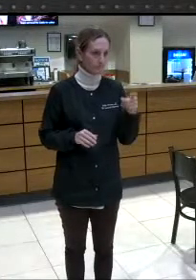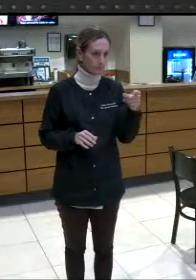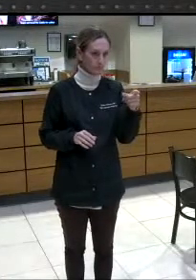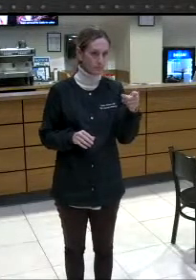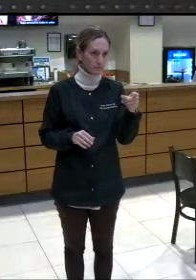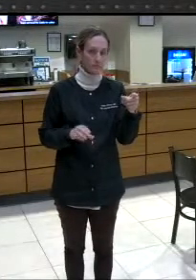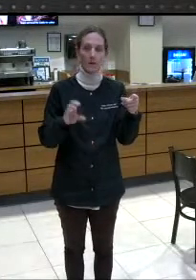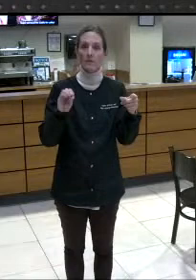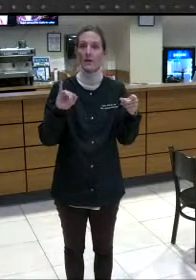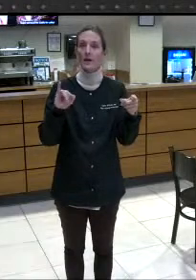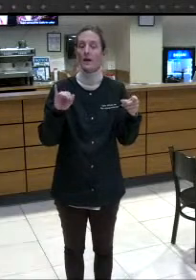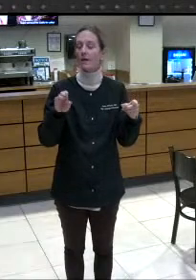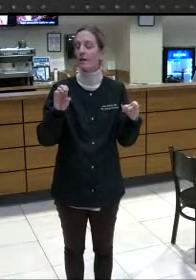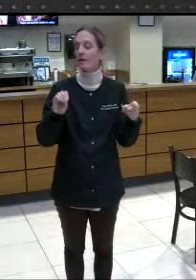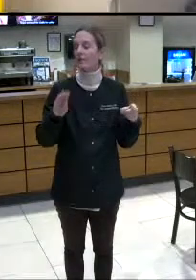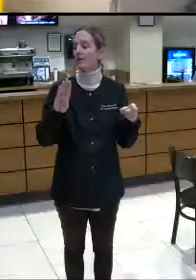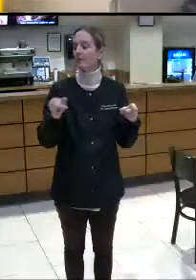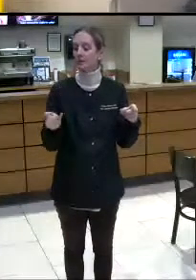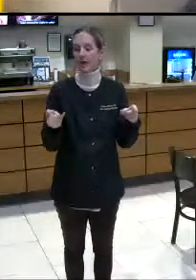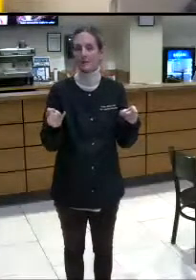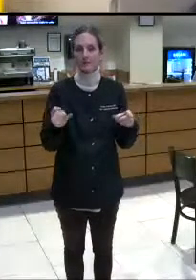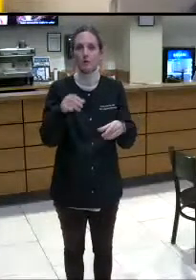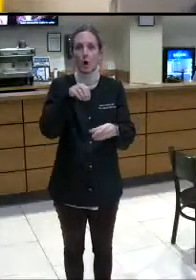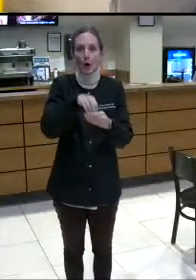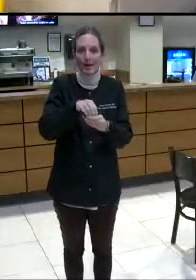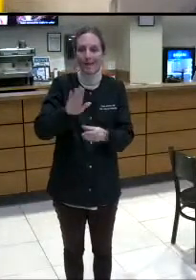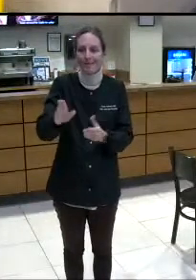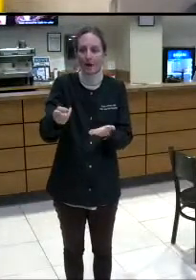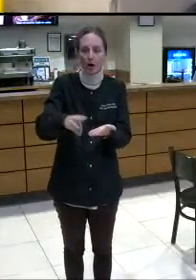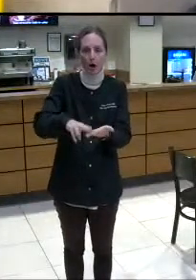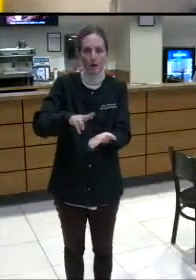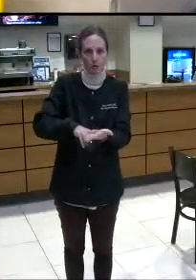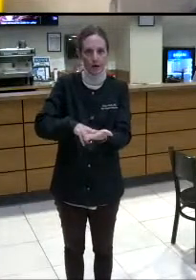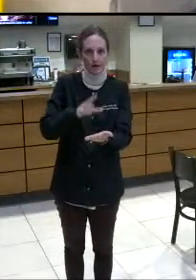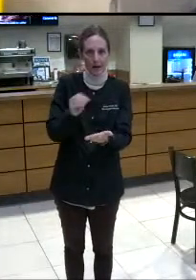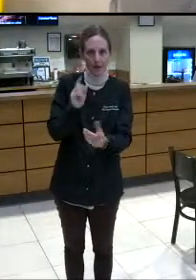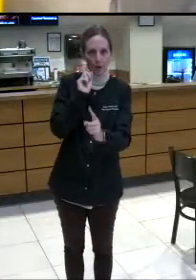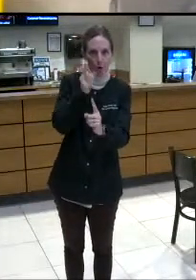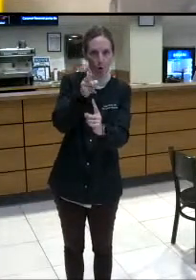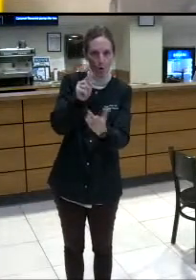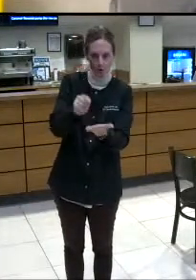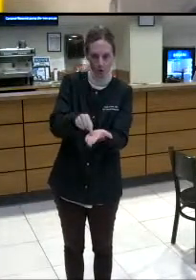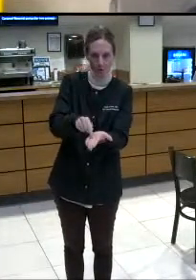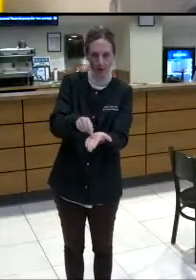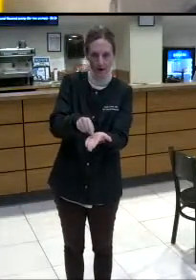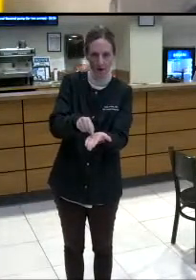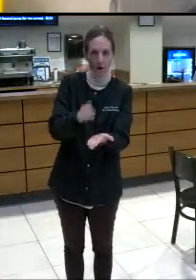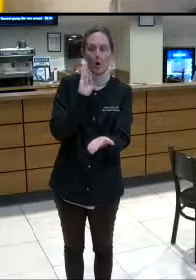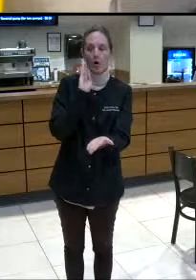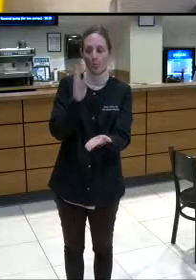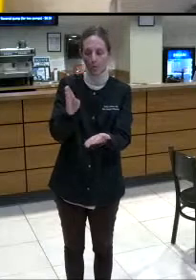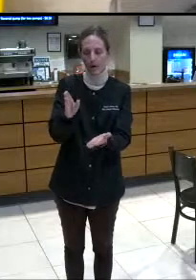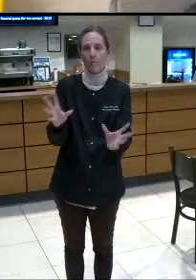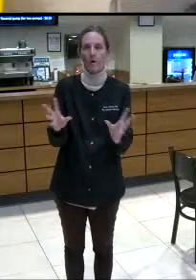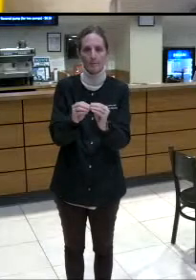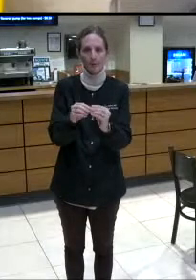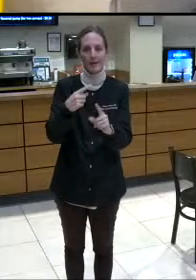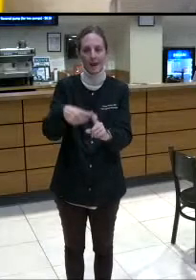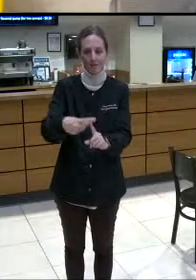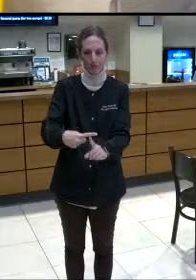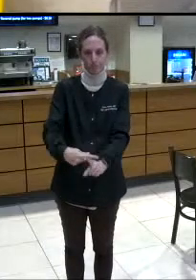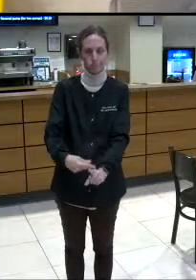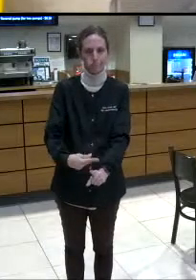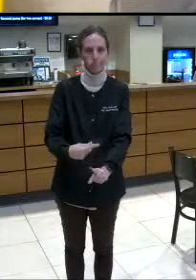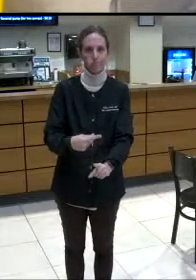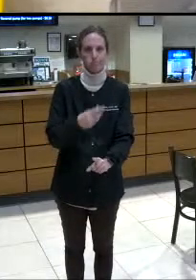written within their contract. Okay. Mhm. And that goal is there to make sure that we will meet monthly, Mr. Malik and I, to